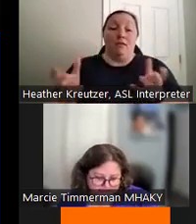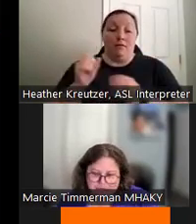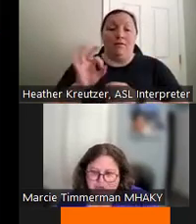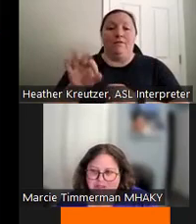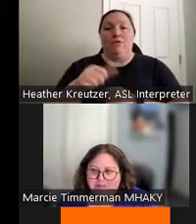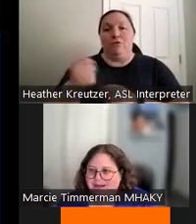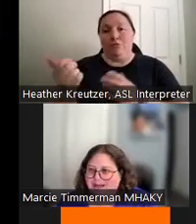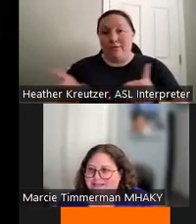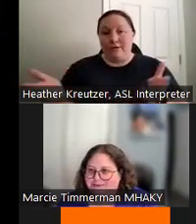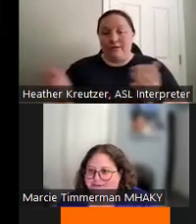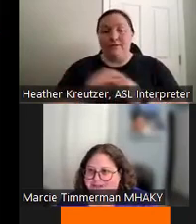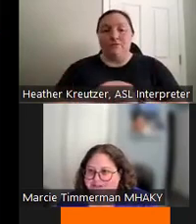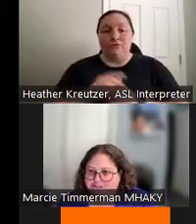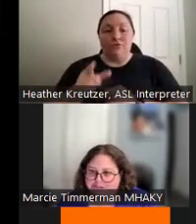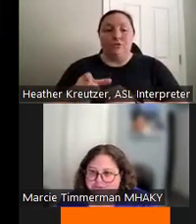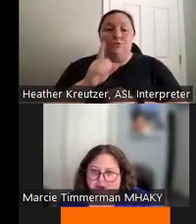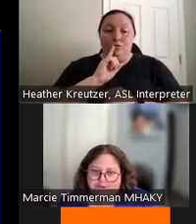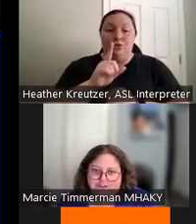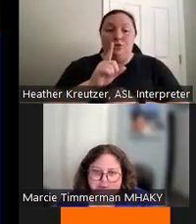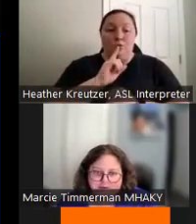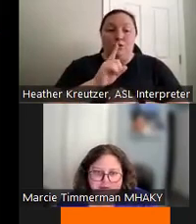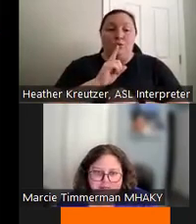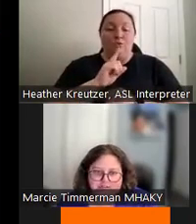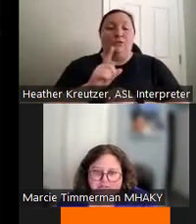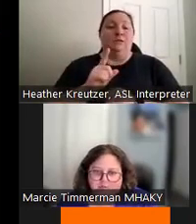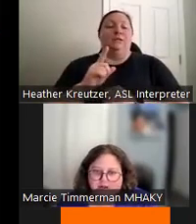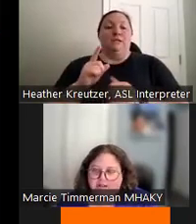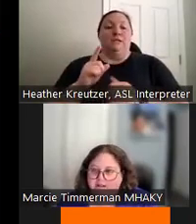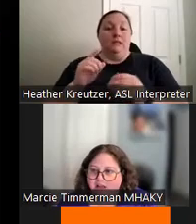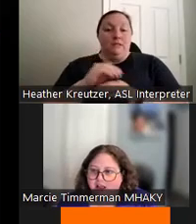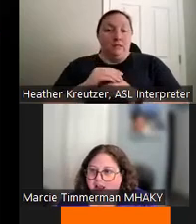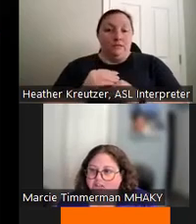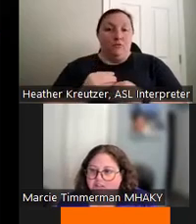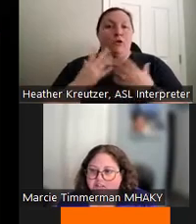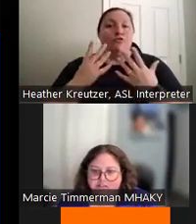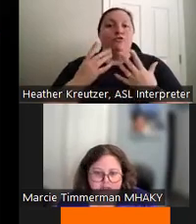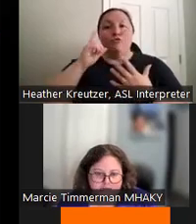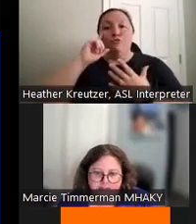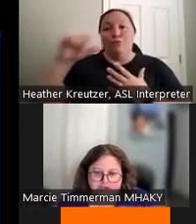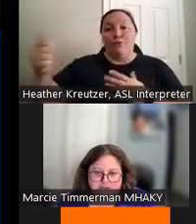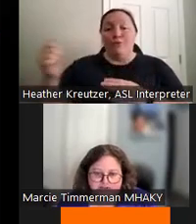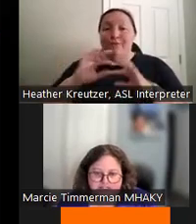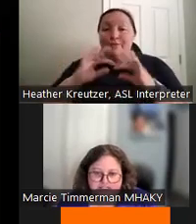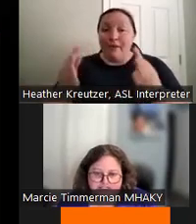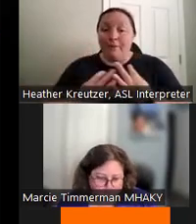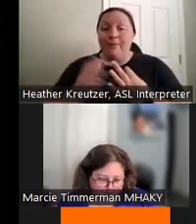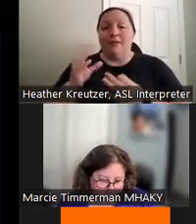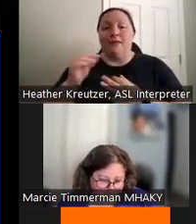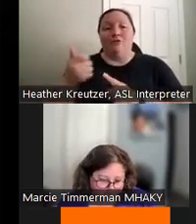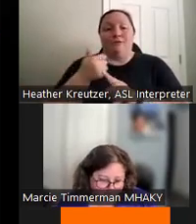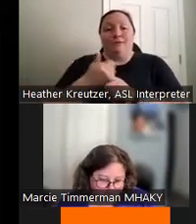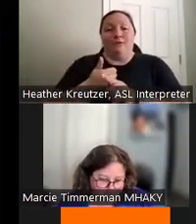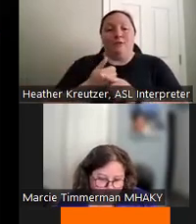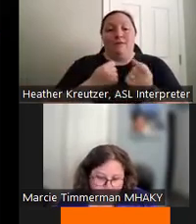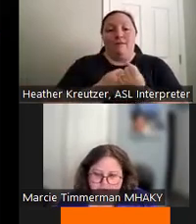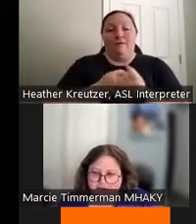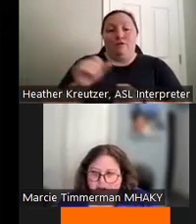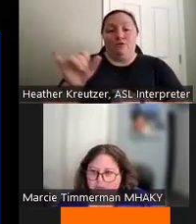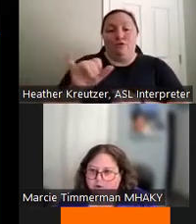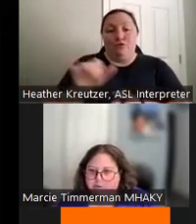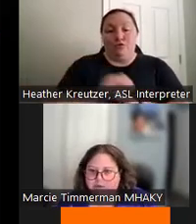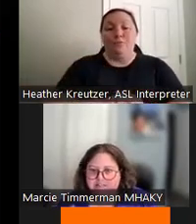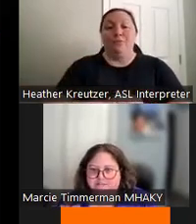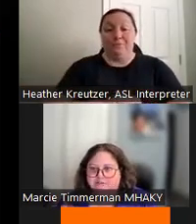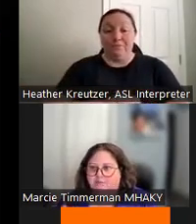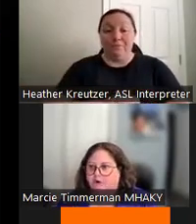things. She's really been an inspiration to other family members as well. And she's actually helped self-advocates as well. So she's